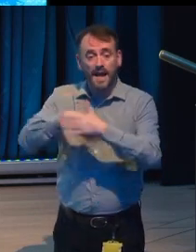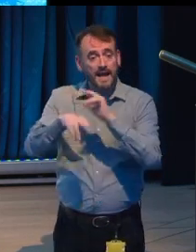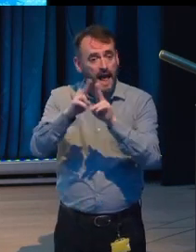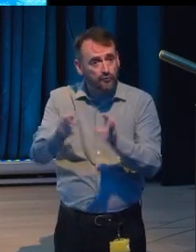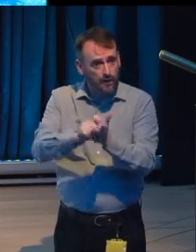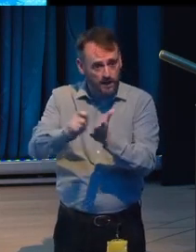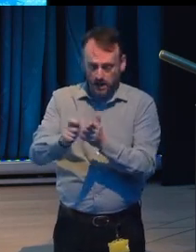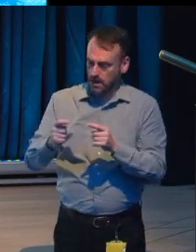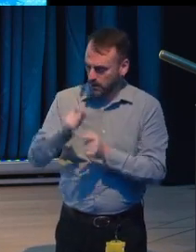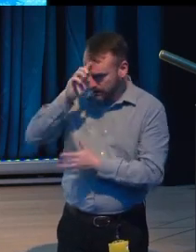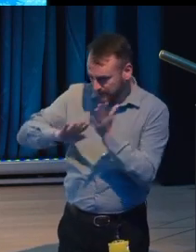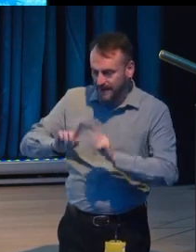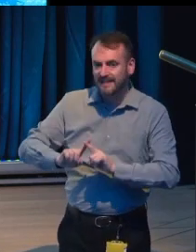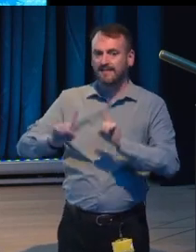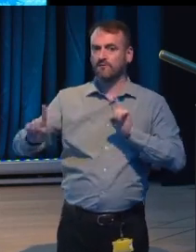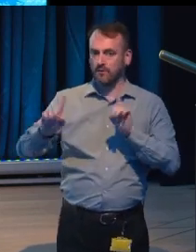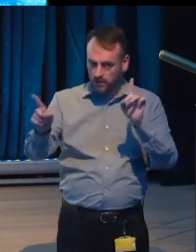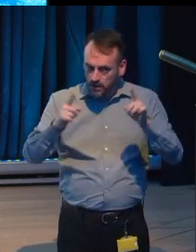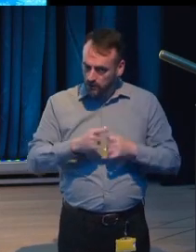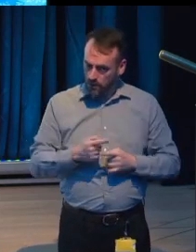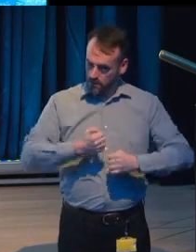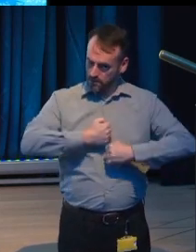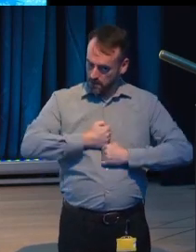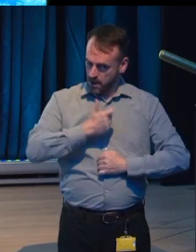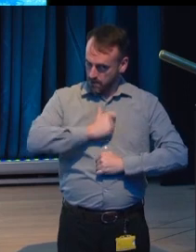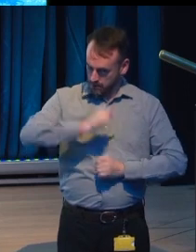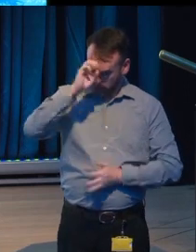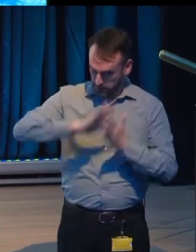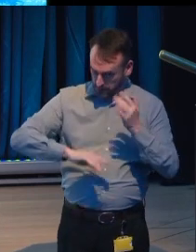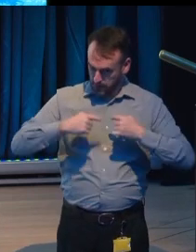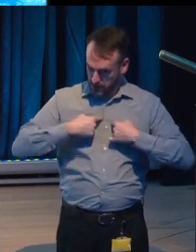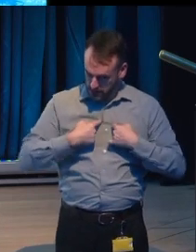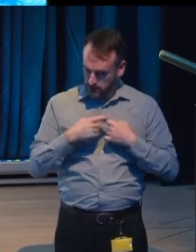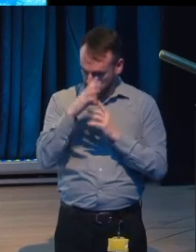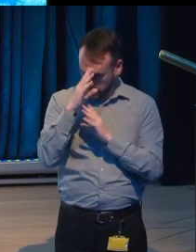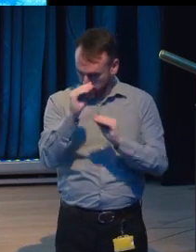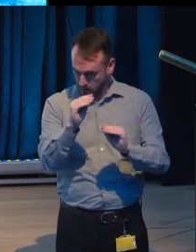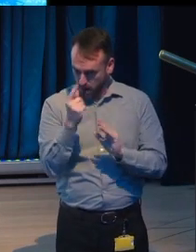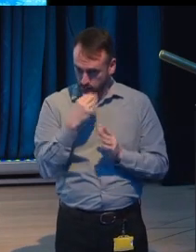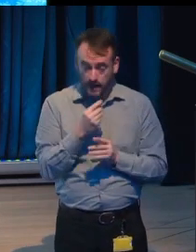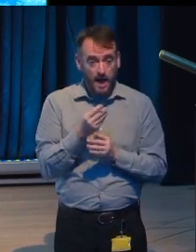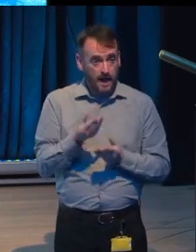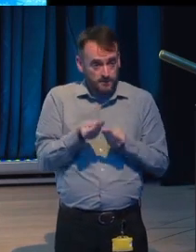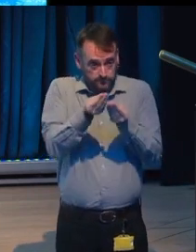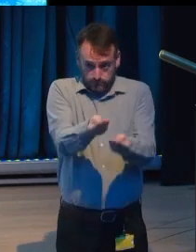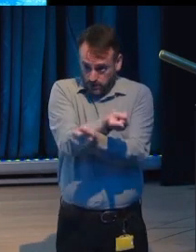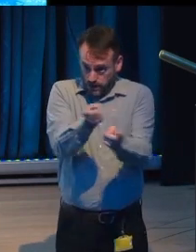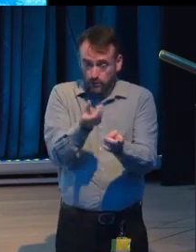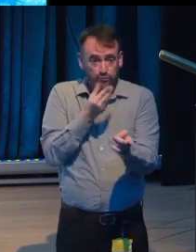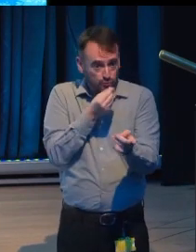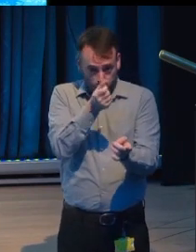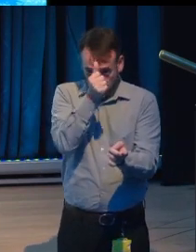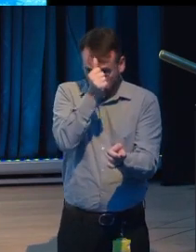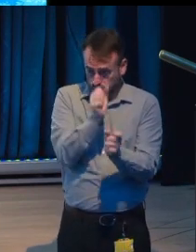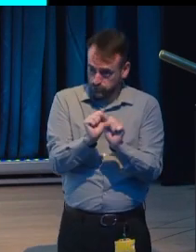to give you insight into what I've learned, what I wish I'd known from the start, and then for you to use that knowledge in whatever way works best for you.